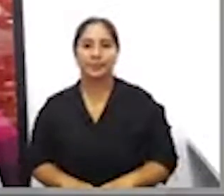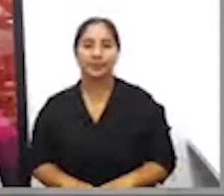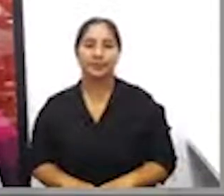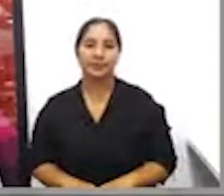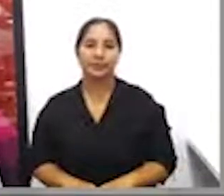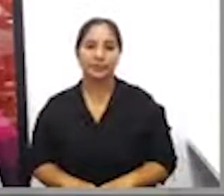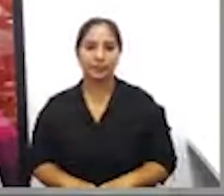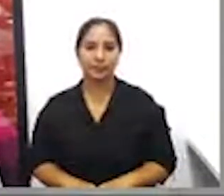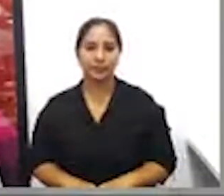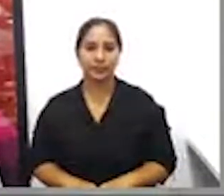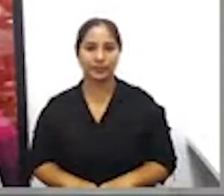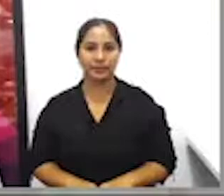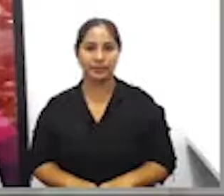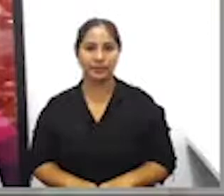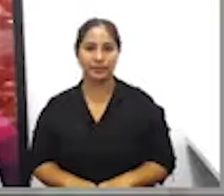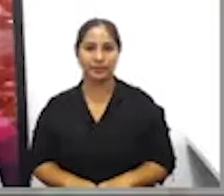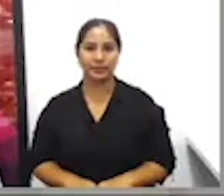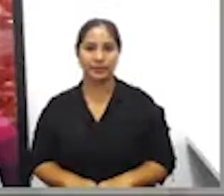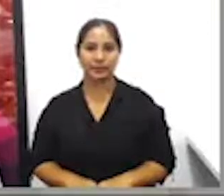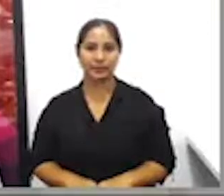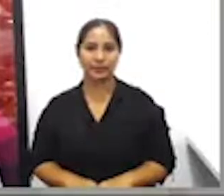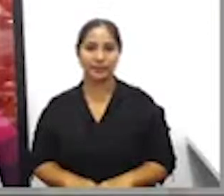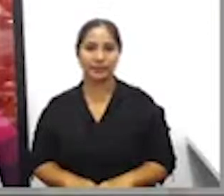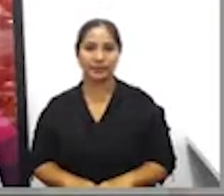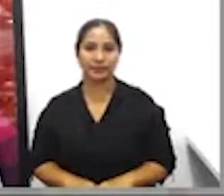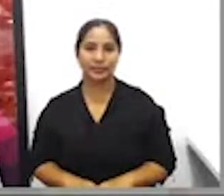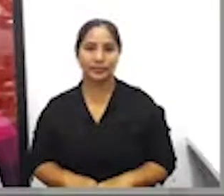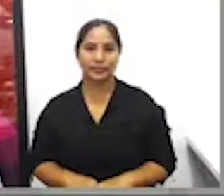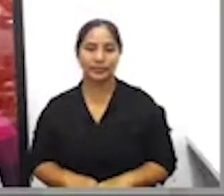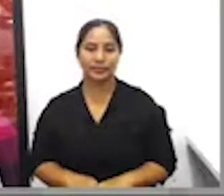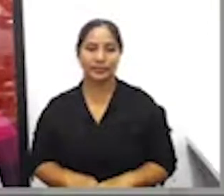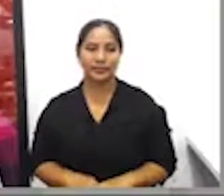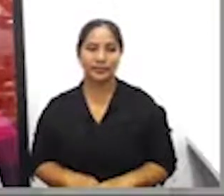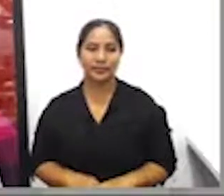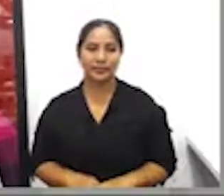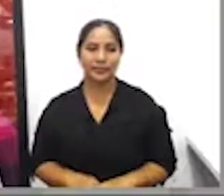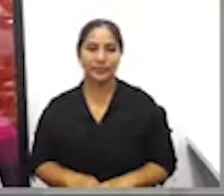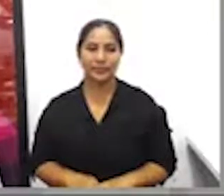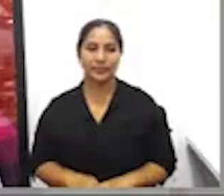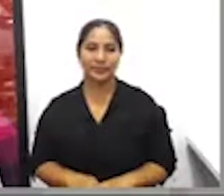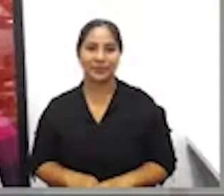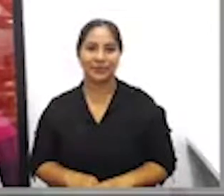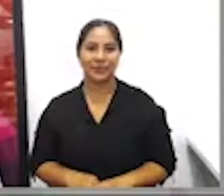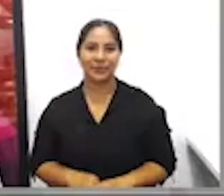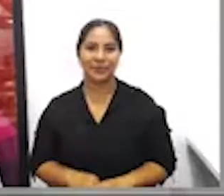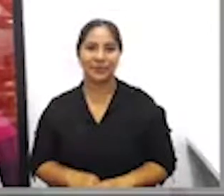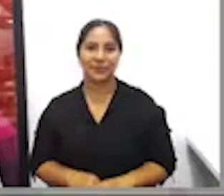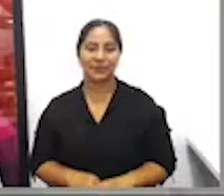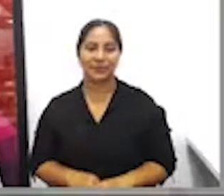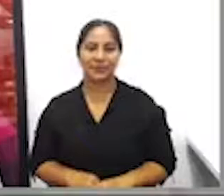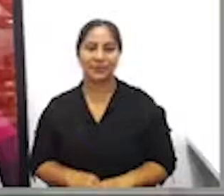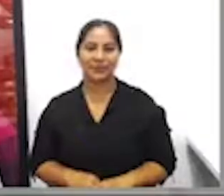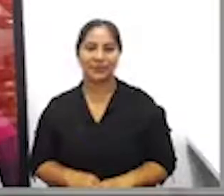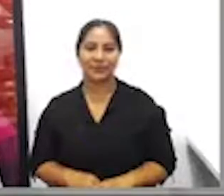regional organization for the future of this part of the world and for the world in general, quite frankly.